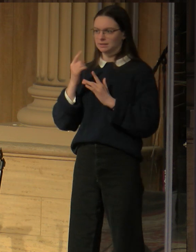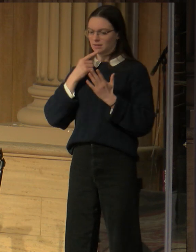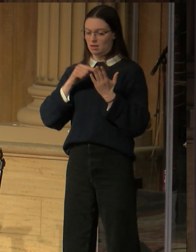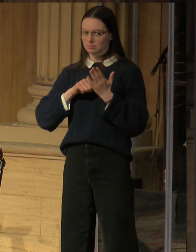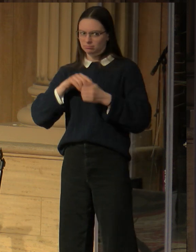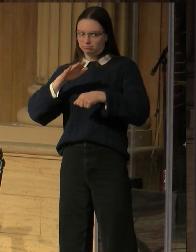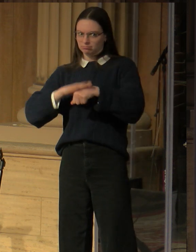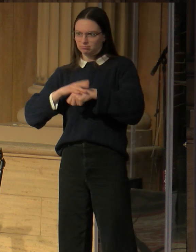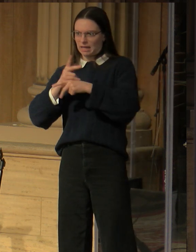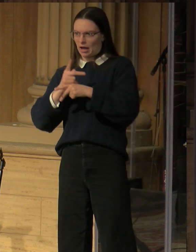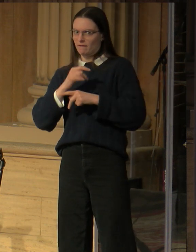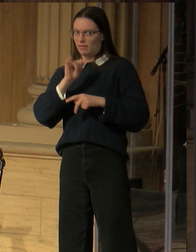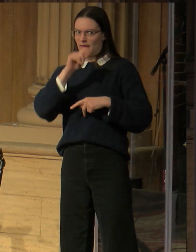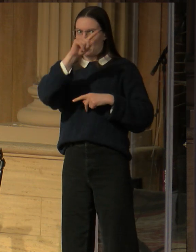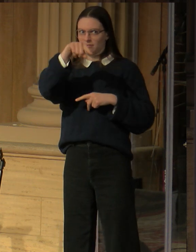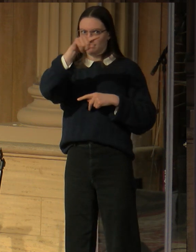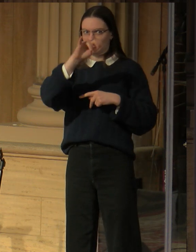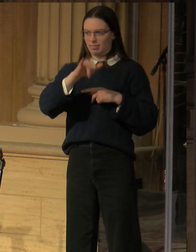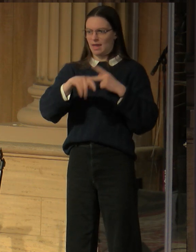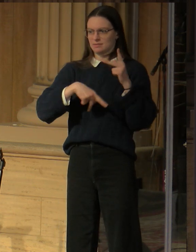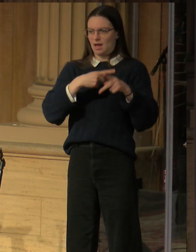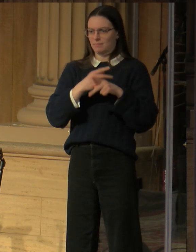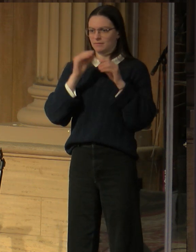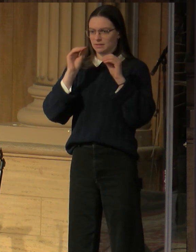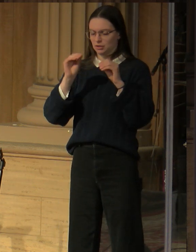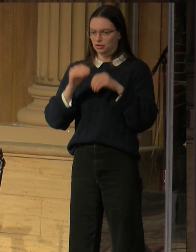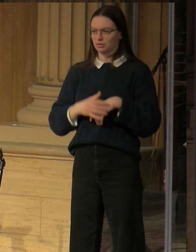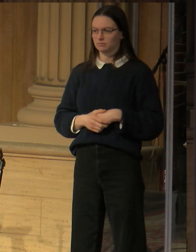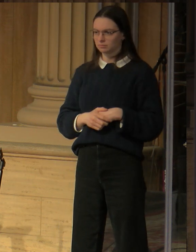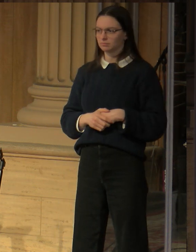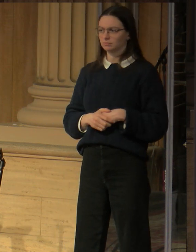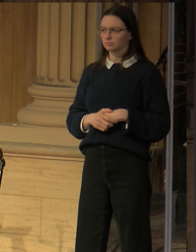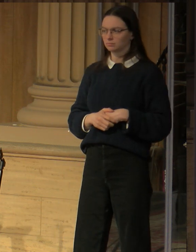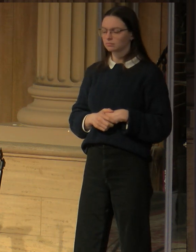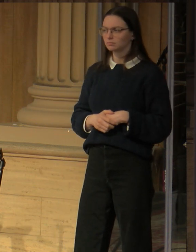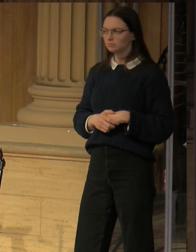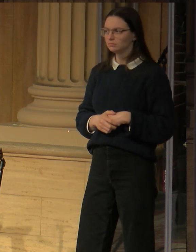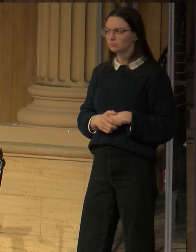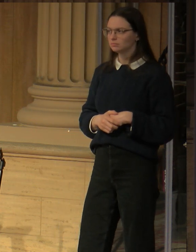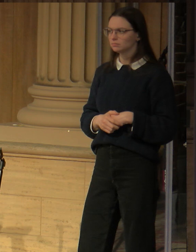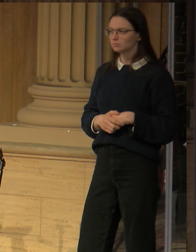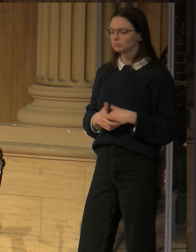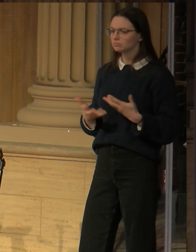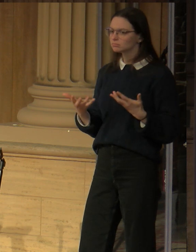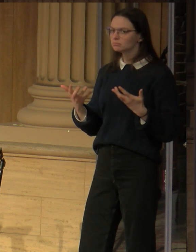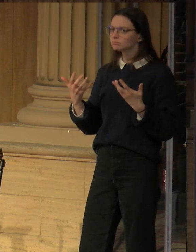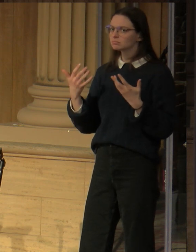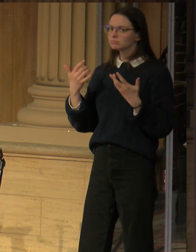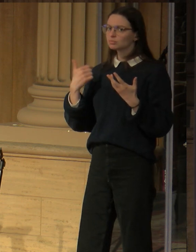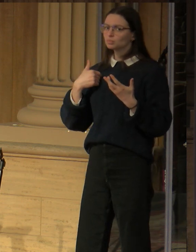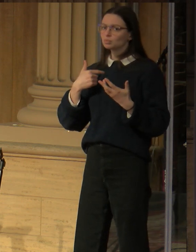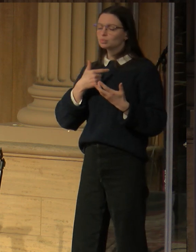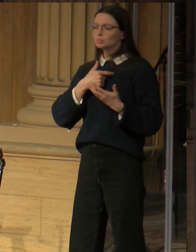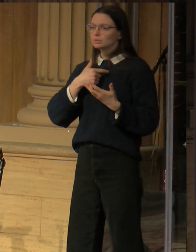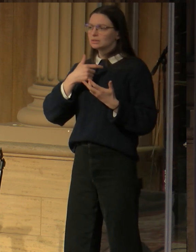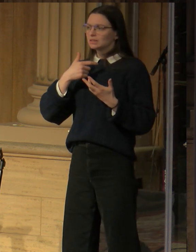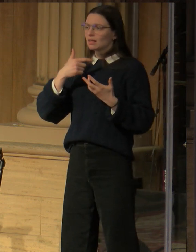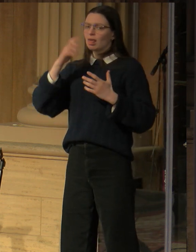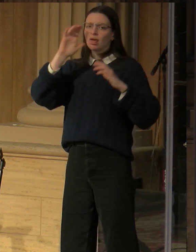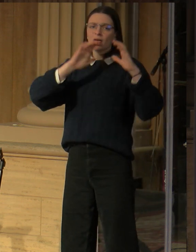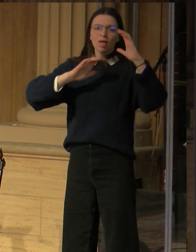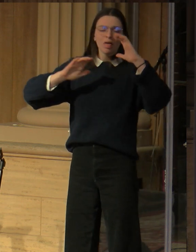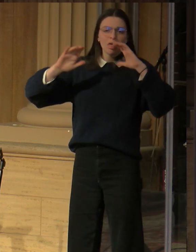We can all stop. We can stop looking for something that's deeper. We can stop looking for something that's better. We can stop looking for something